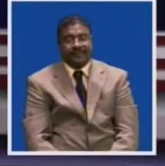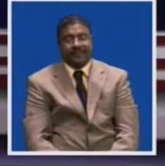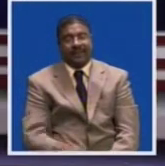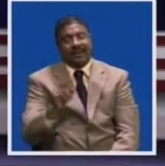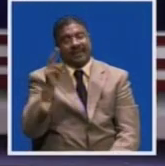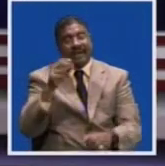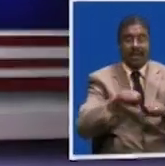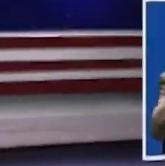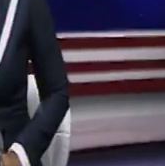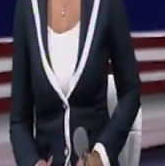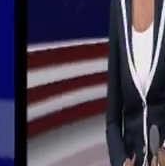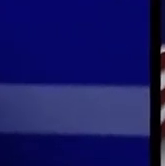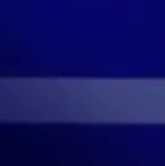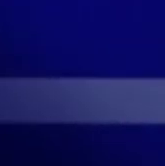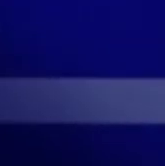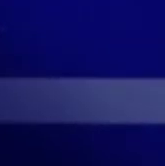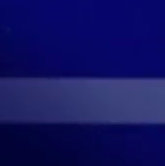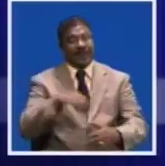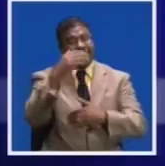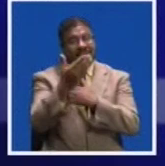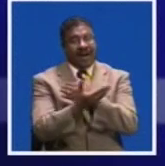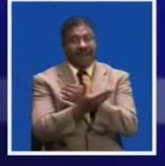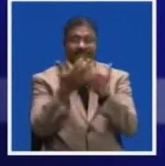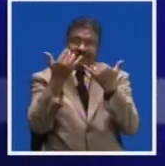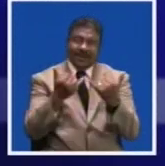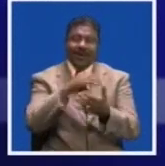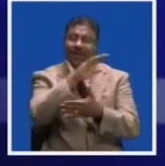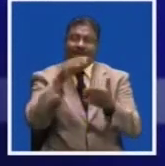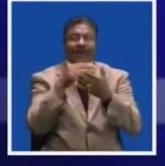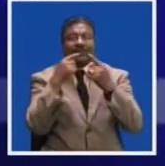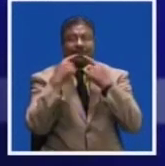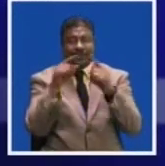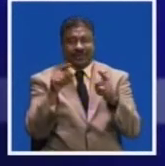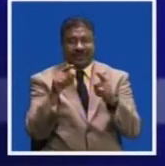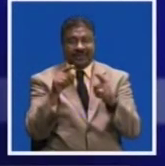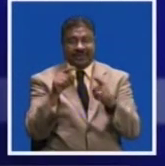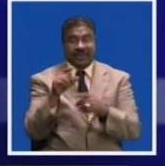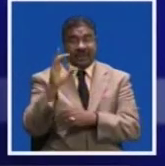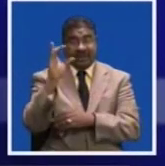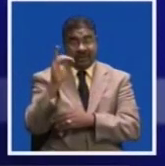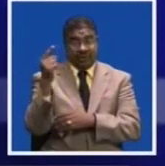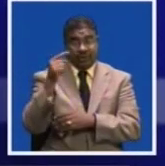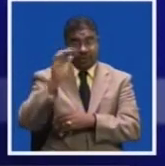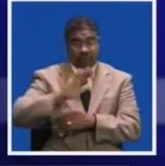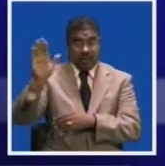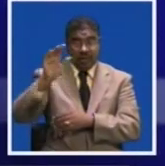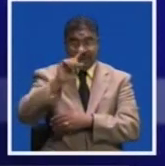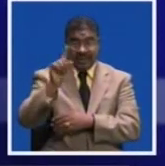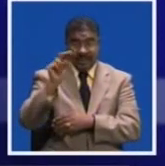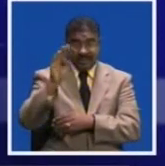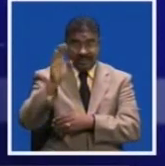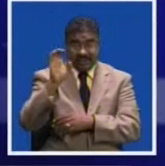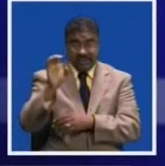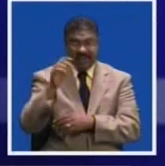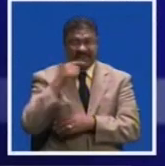We'll take our second break. We'll be back. Welcome back, and now for the rest of the news. ZNBC Director General Richard Mwanza says the